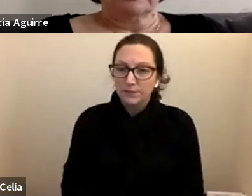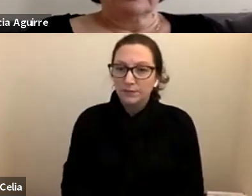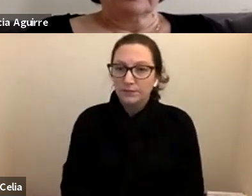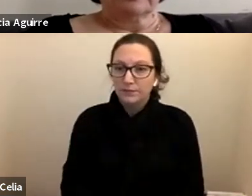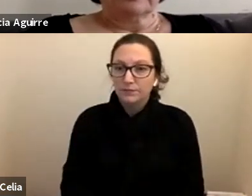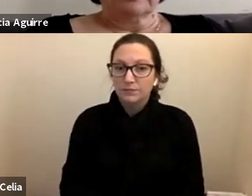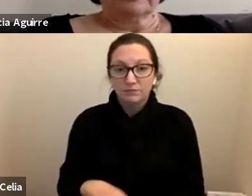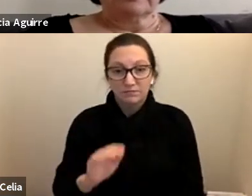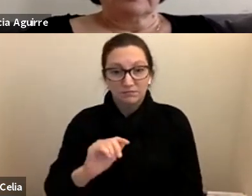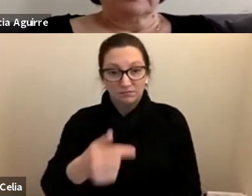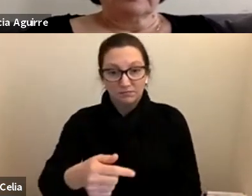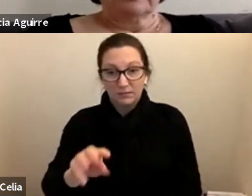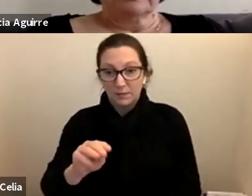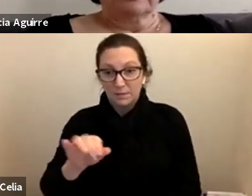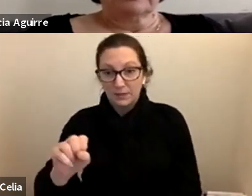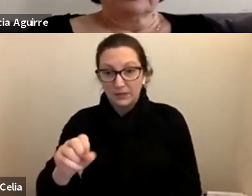Ms. Hogan, you want to take that one?